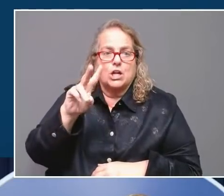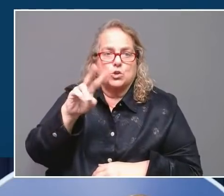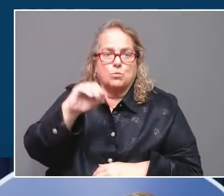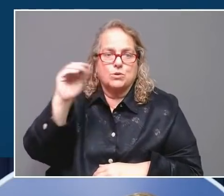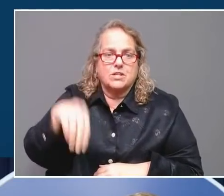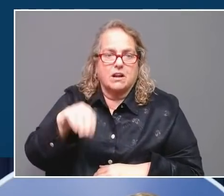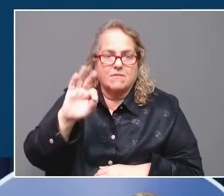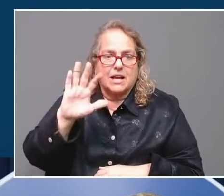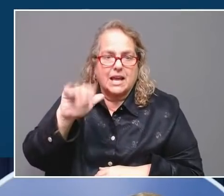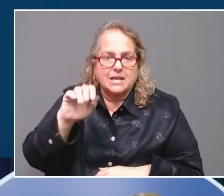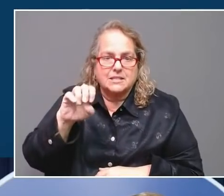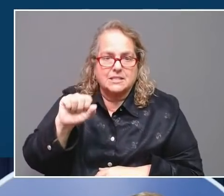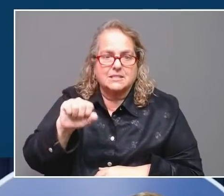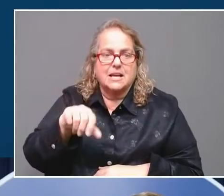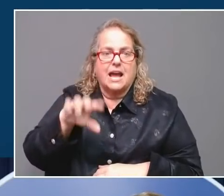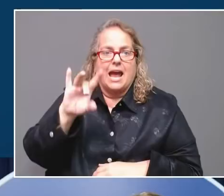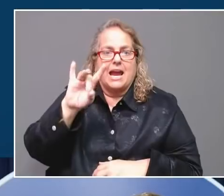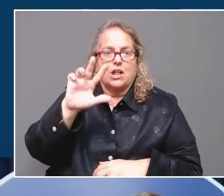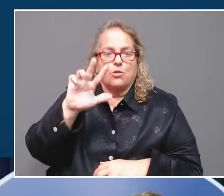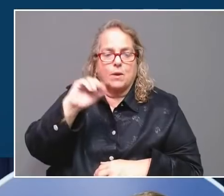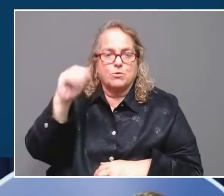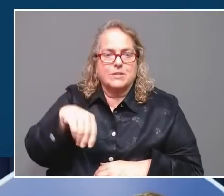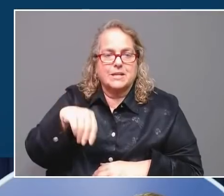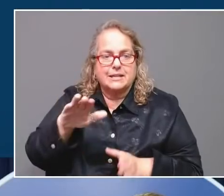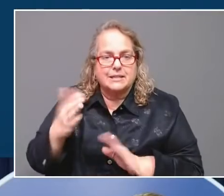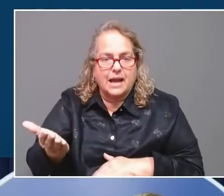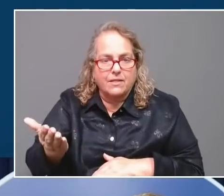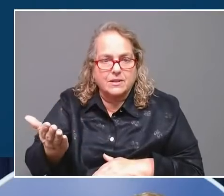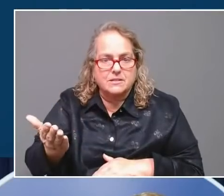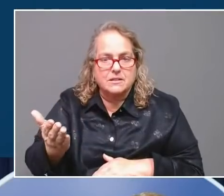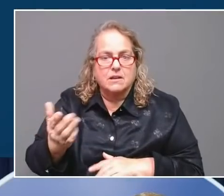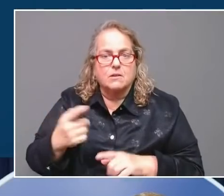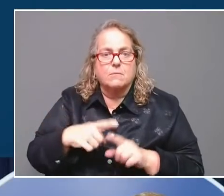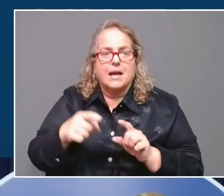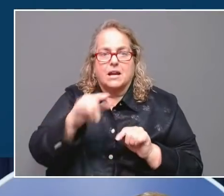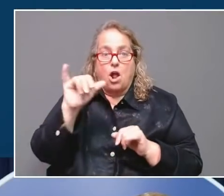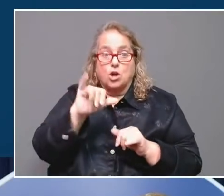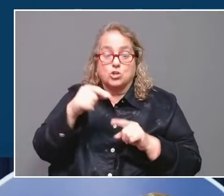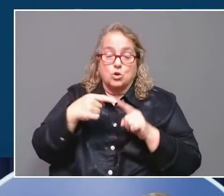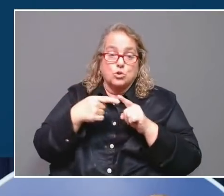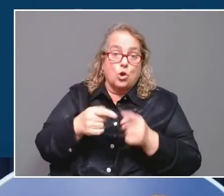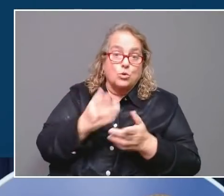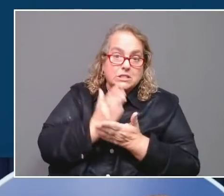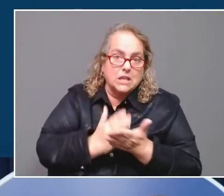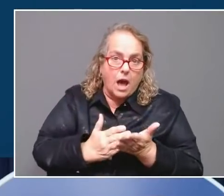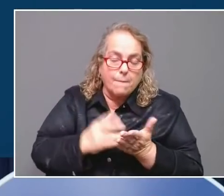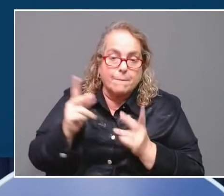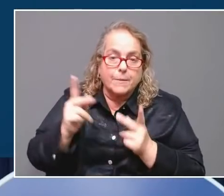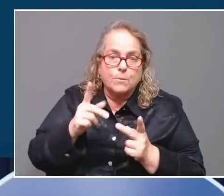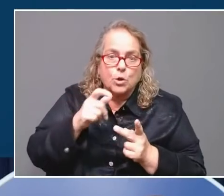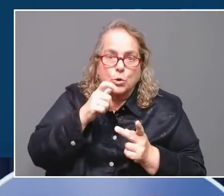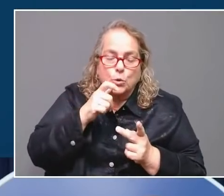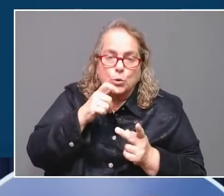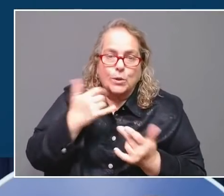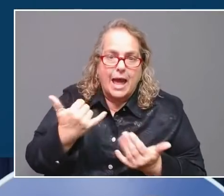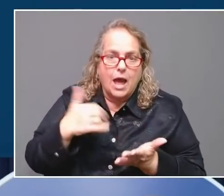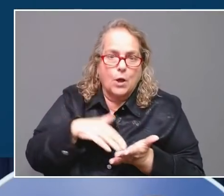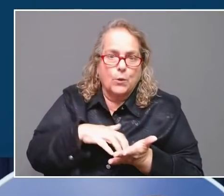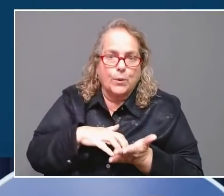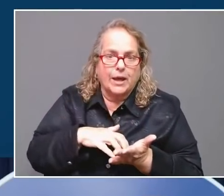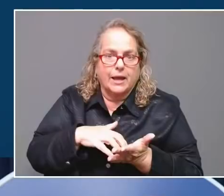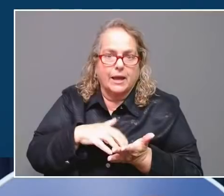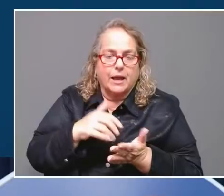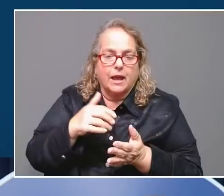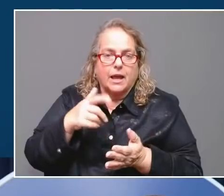of deaths. But this graph also shows waning immunity. Right? These numbers were almost all in the 90s, except for